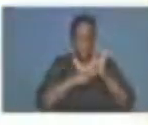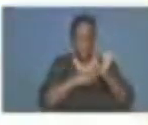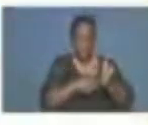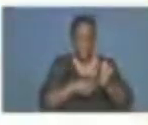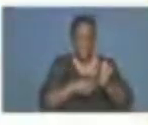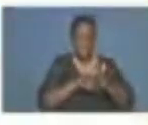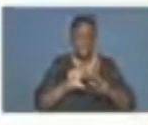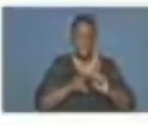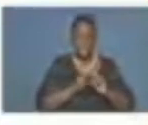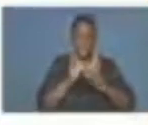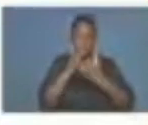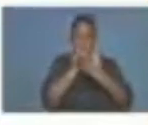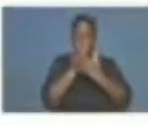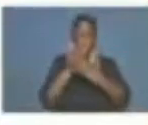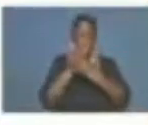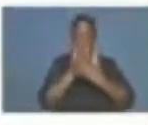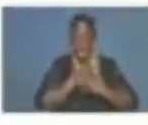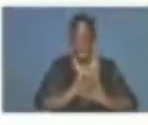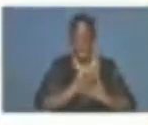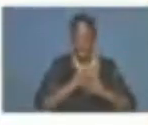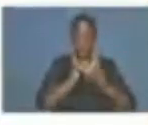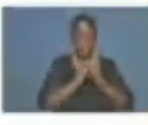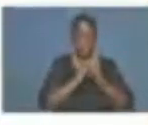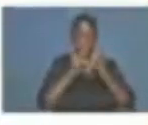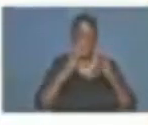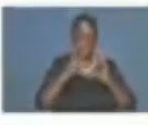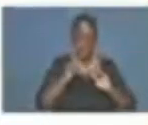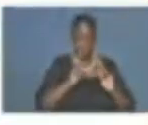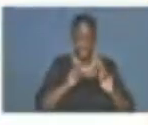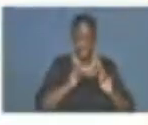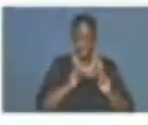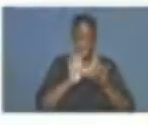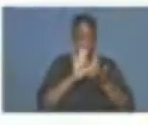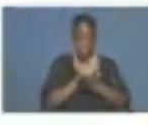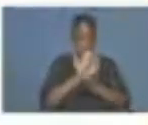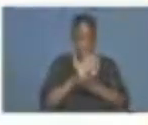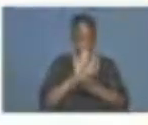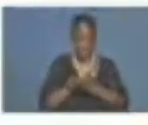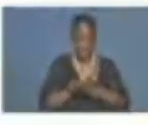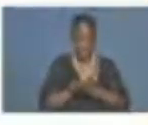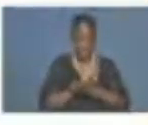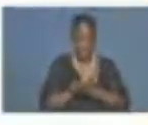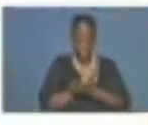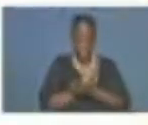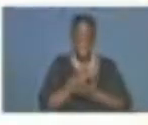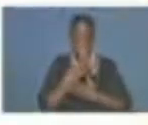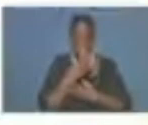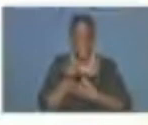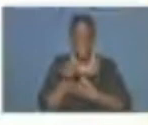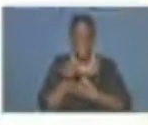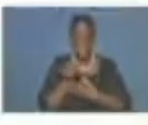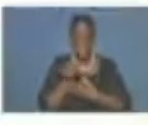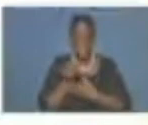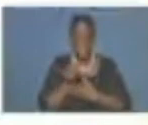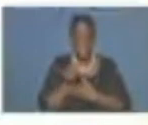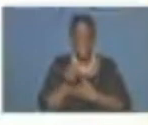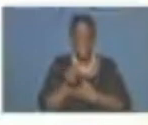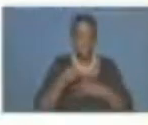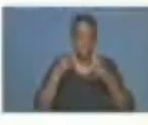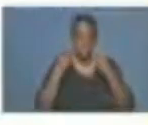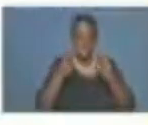so that we can share them with the wider public in a working paper series. So there's likely going to be some